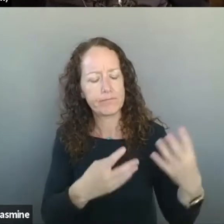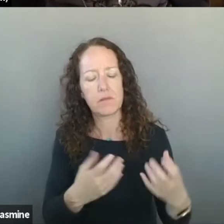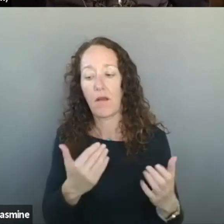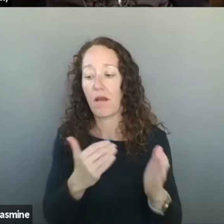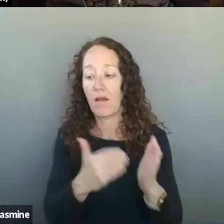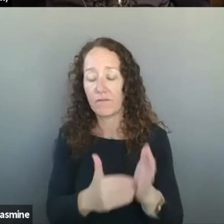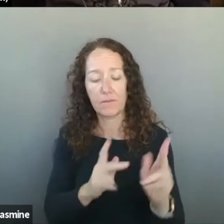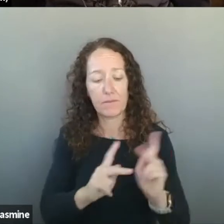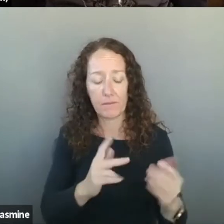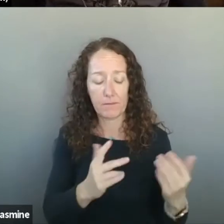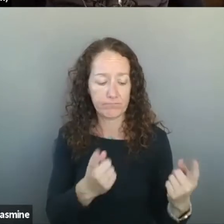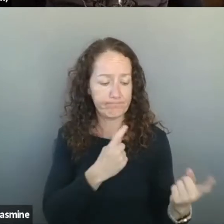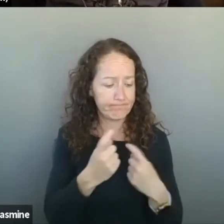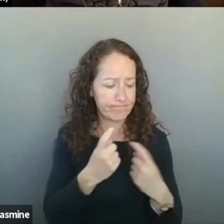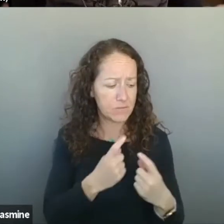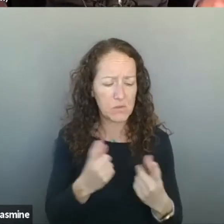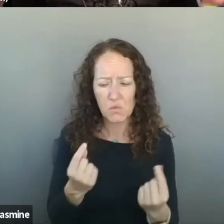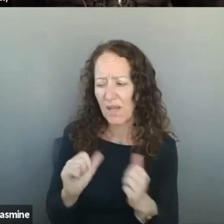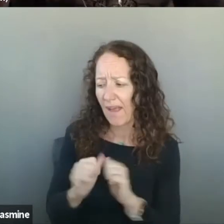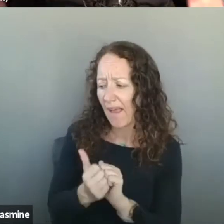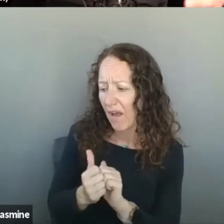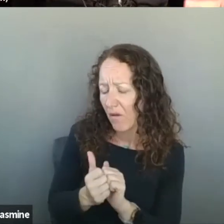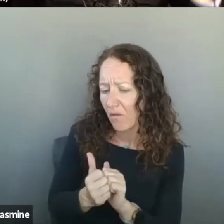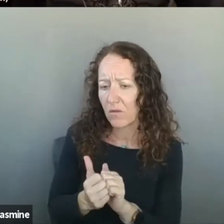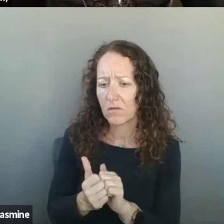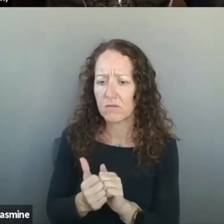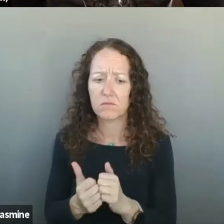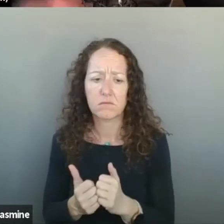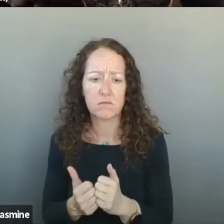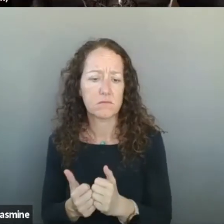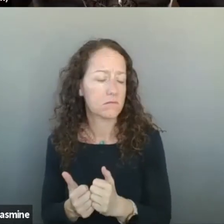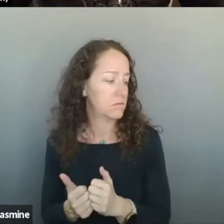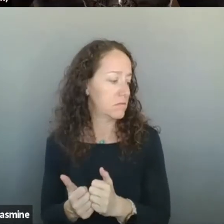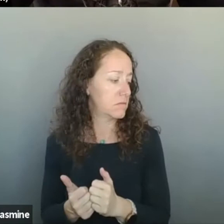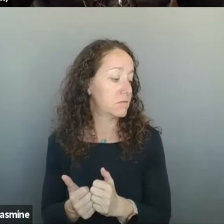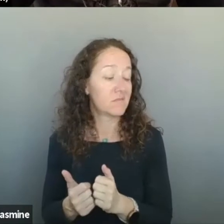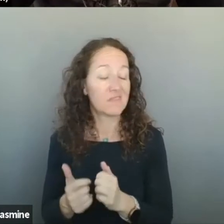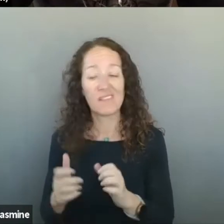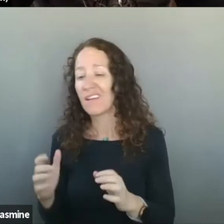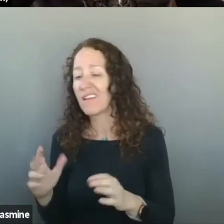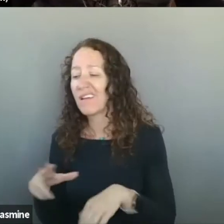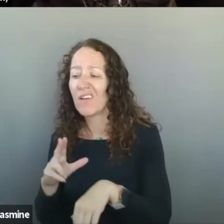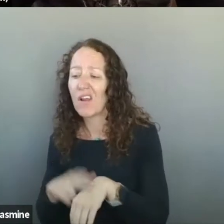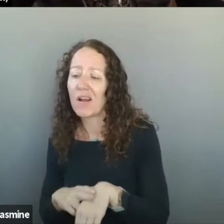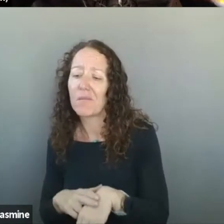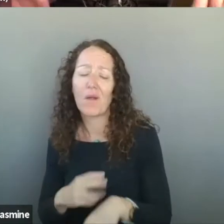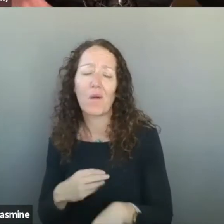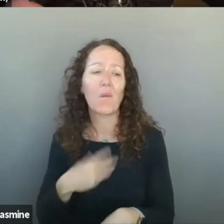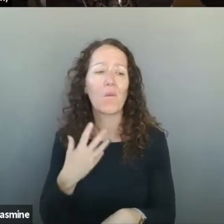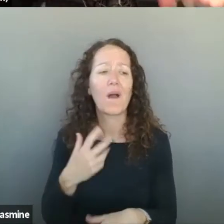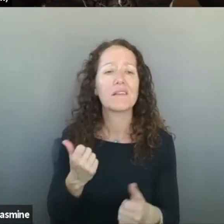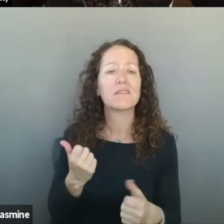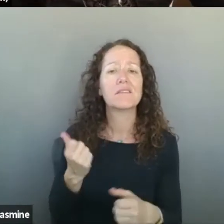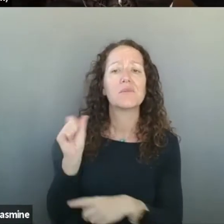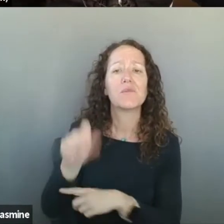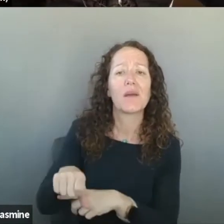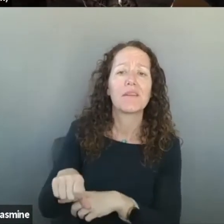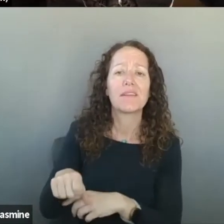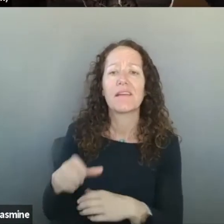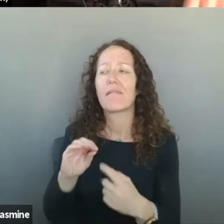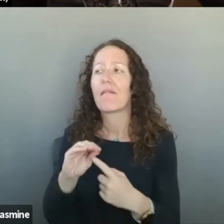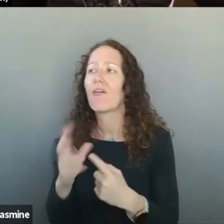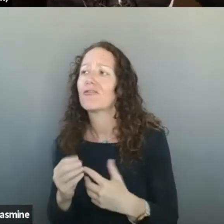this? I love just to sit with the antidotes to the classic, characteristics of white supremacy culture. They have like the